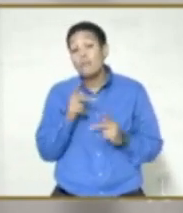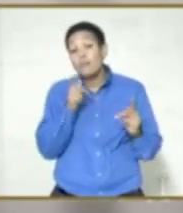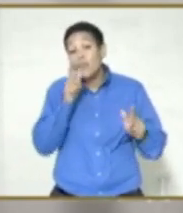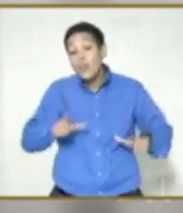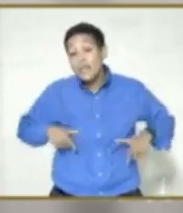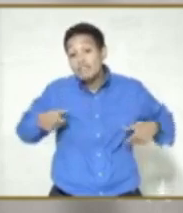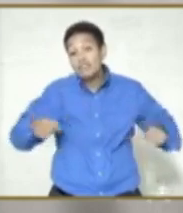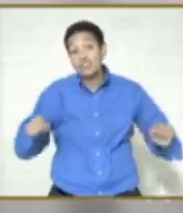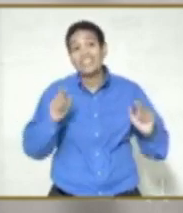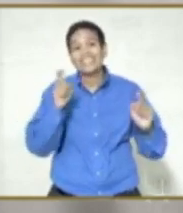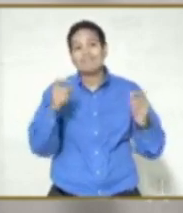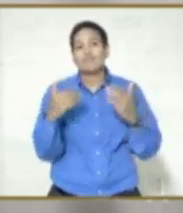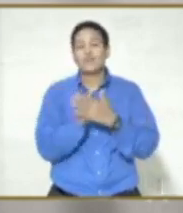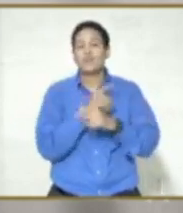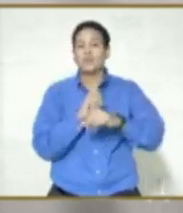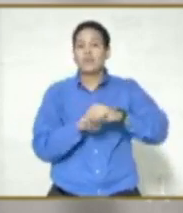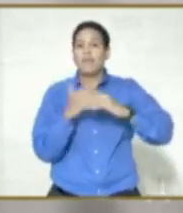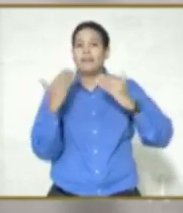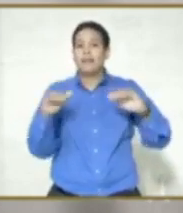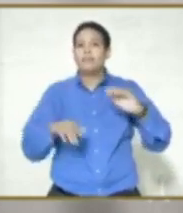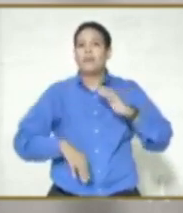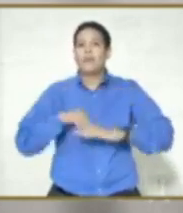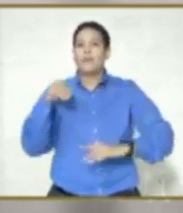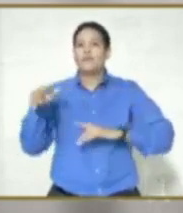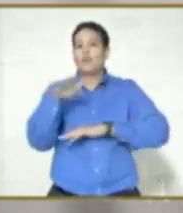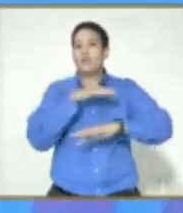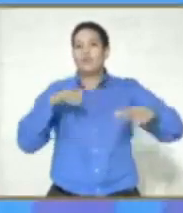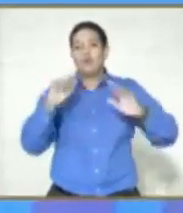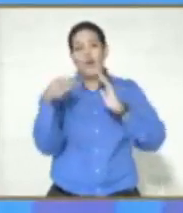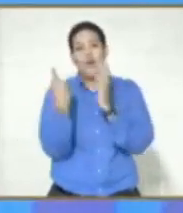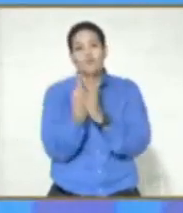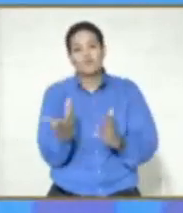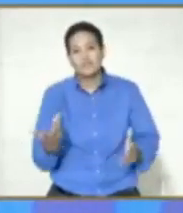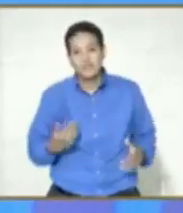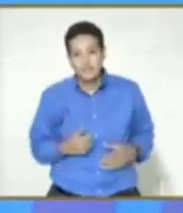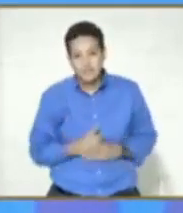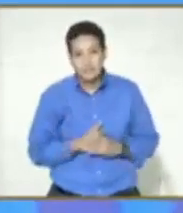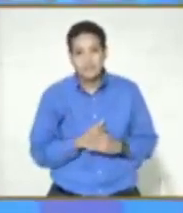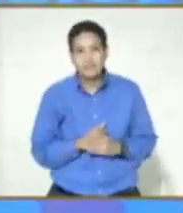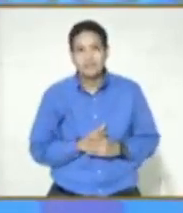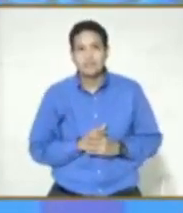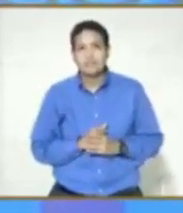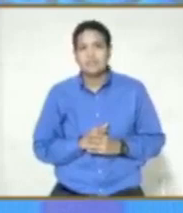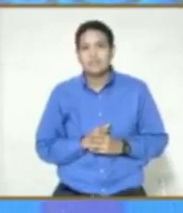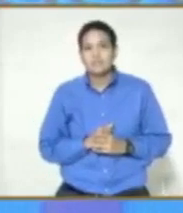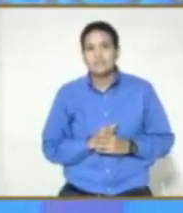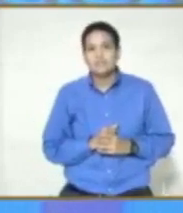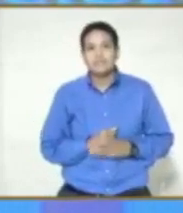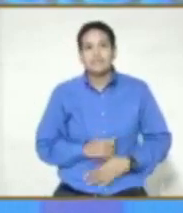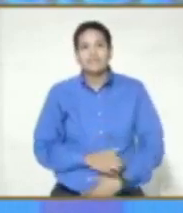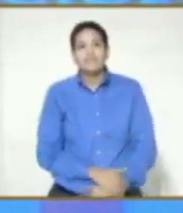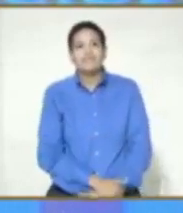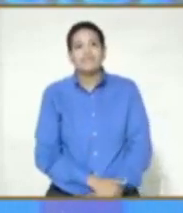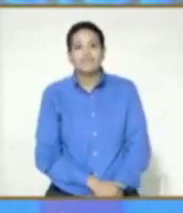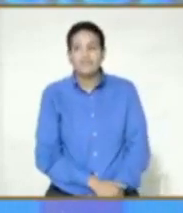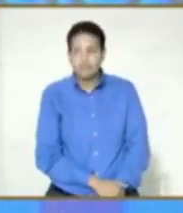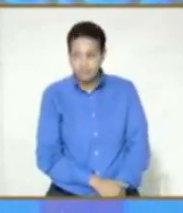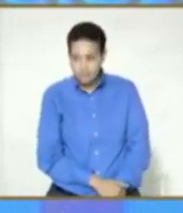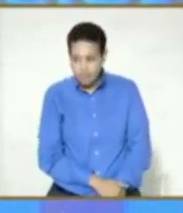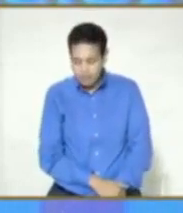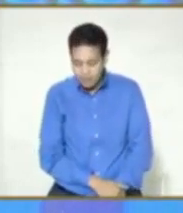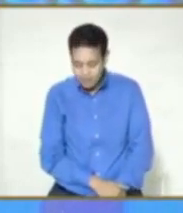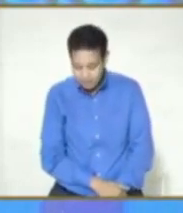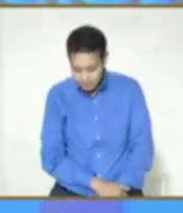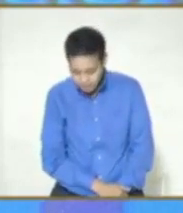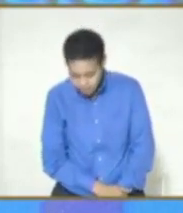population given the new curfew hours? That matter we discussed today in a